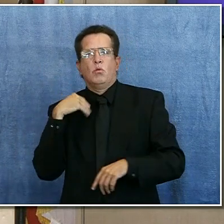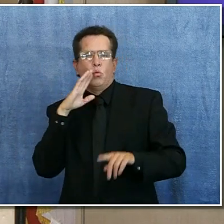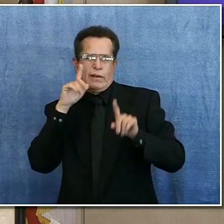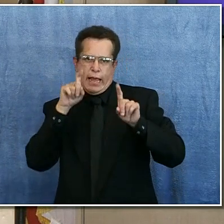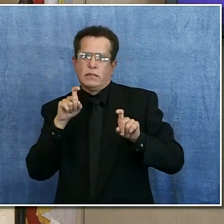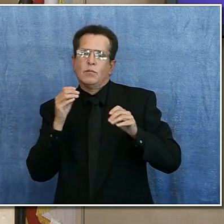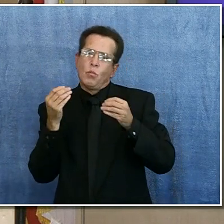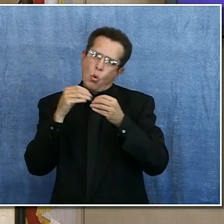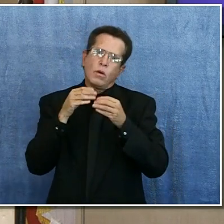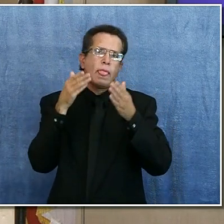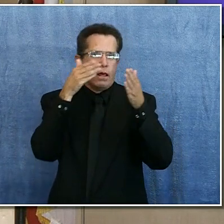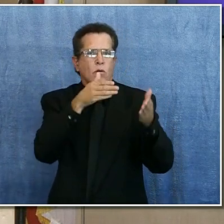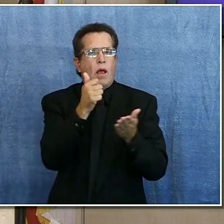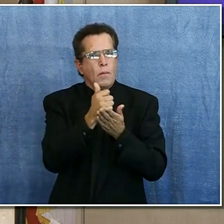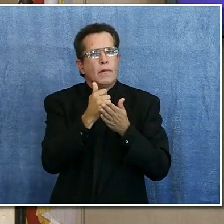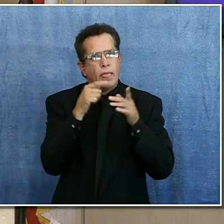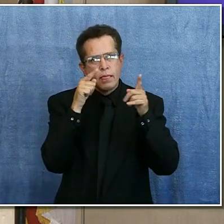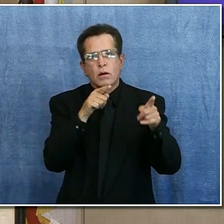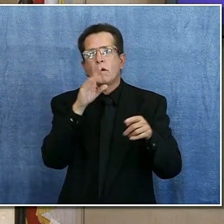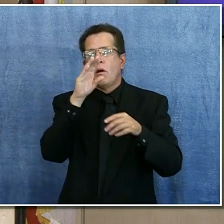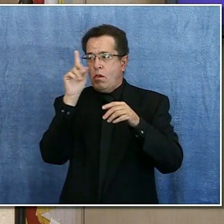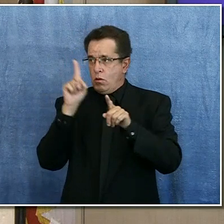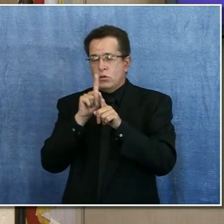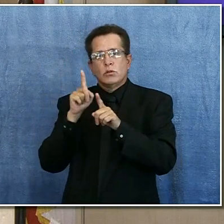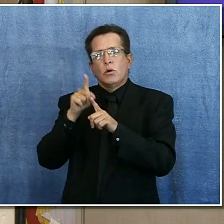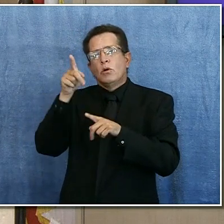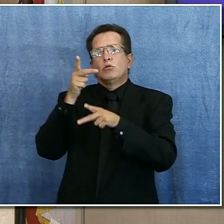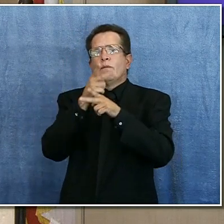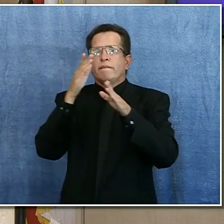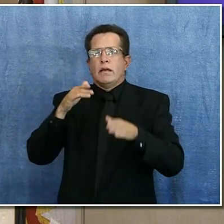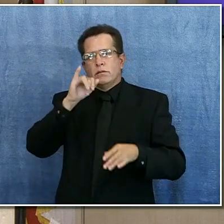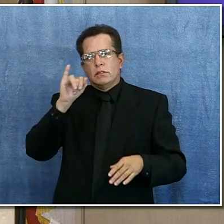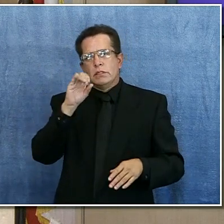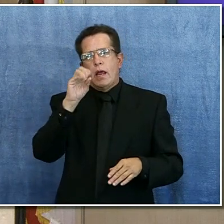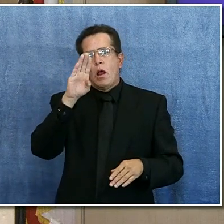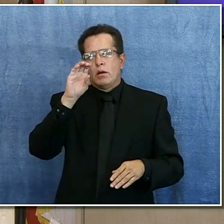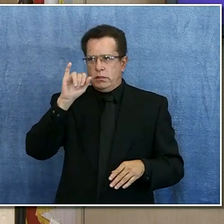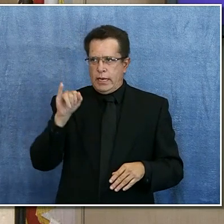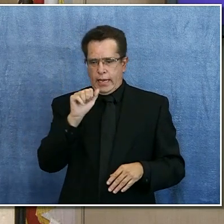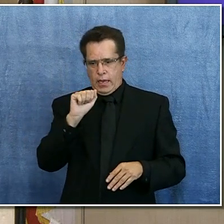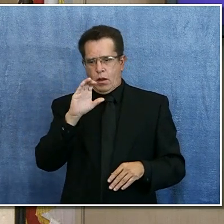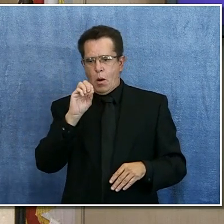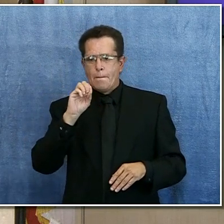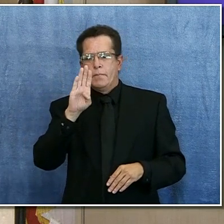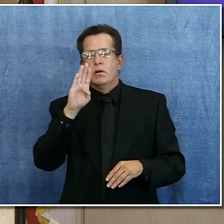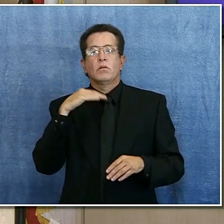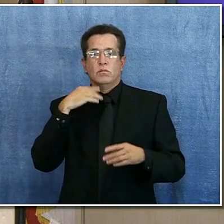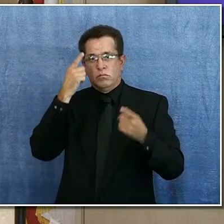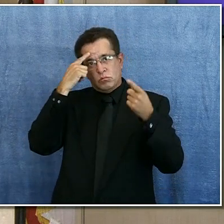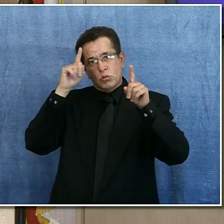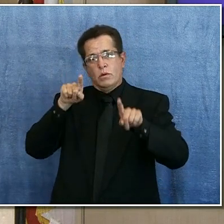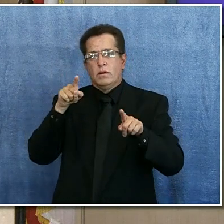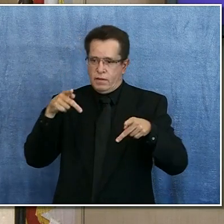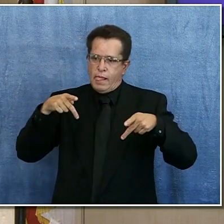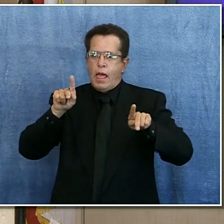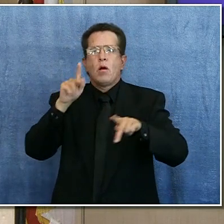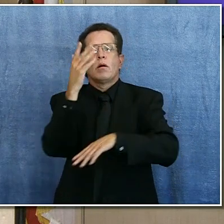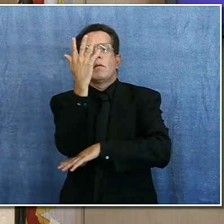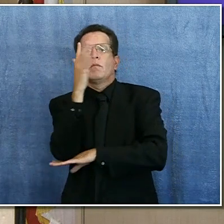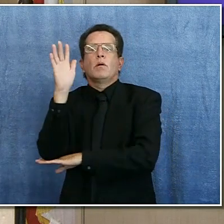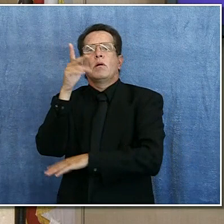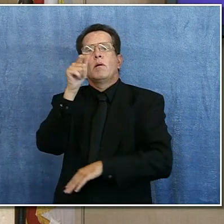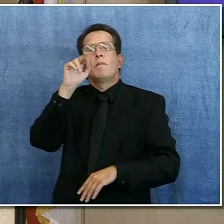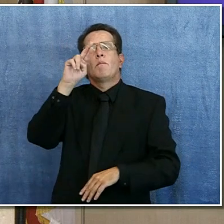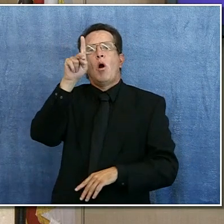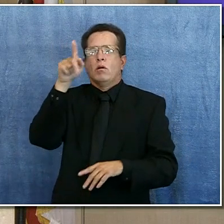one last thing. Today, at the urging of Supervisor Jacob, we approved a proposal to make county parks available for